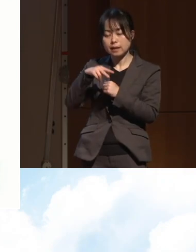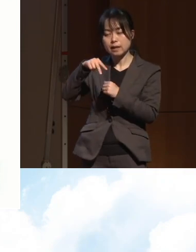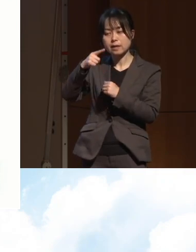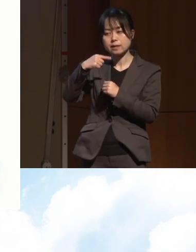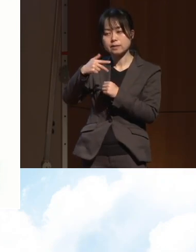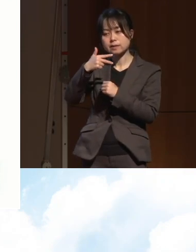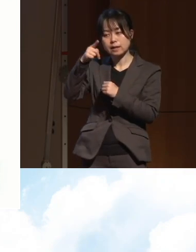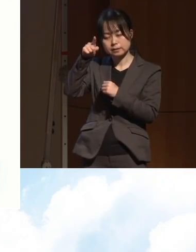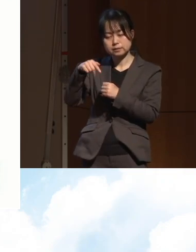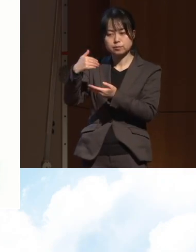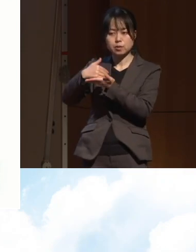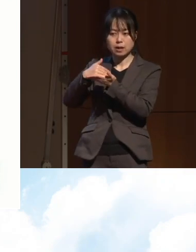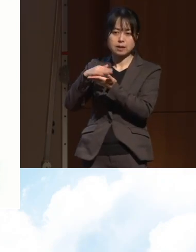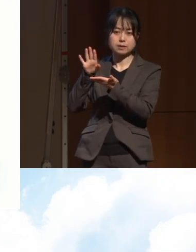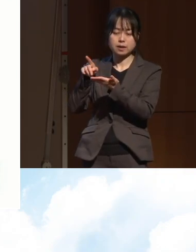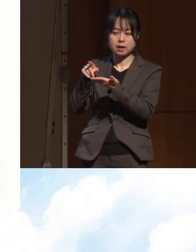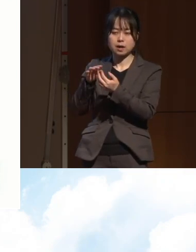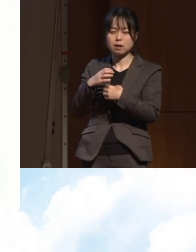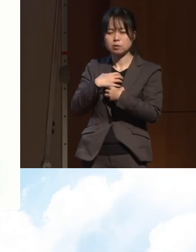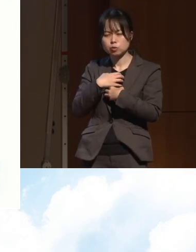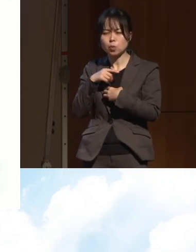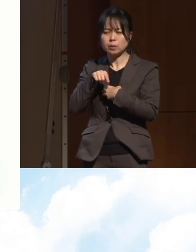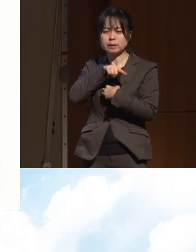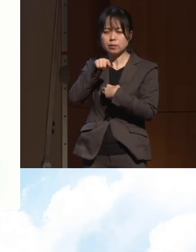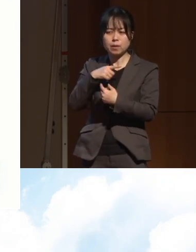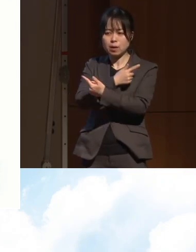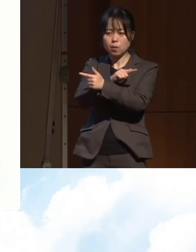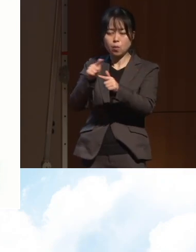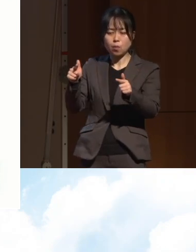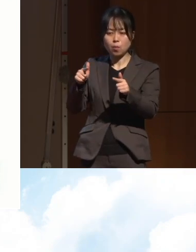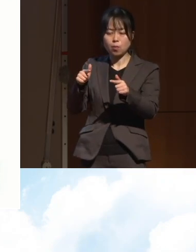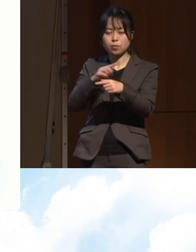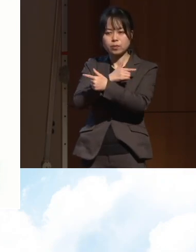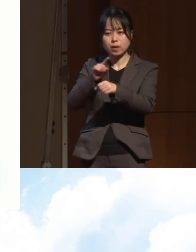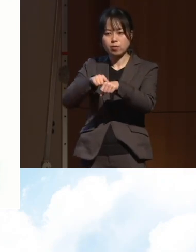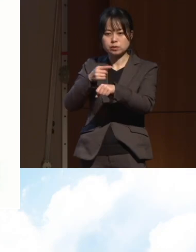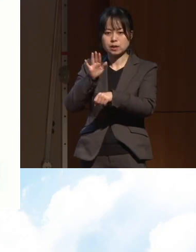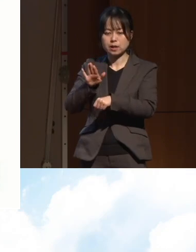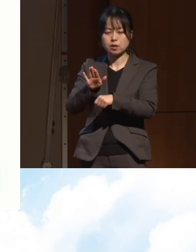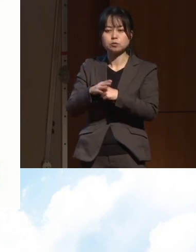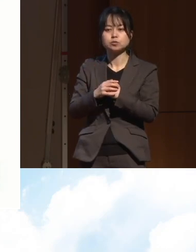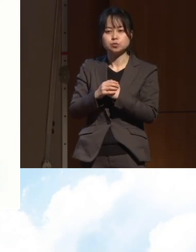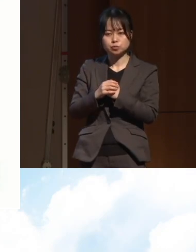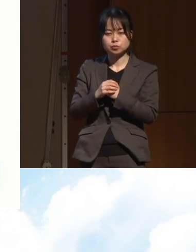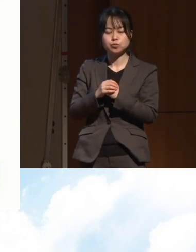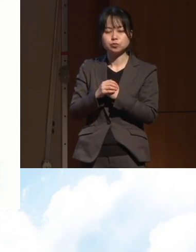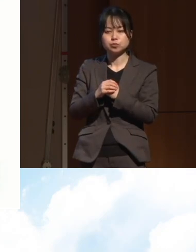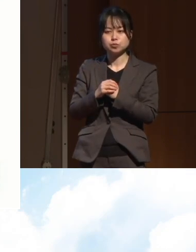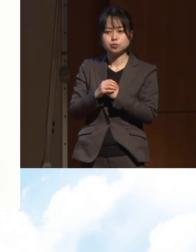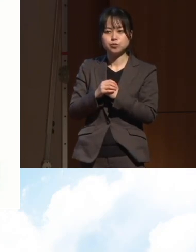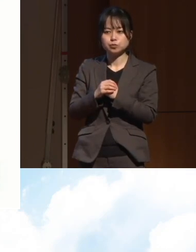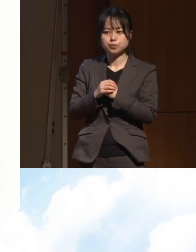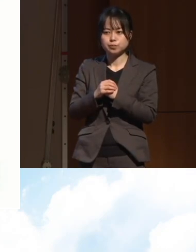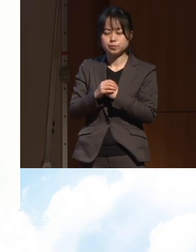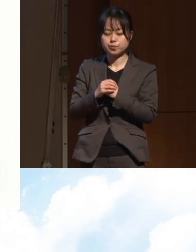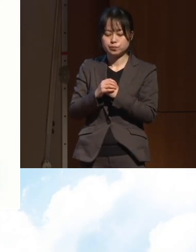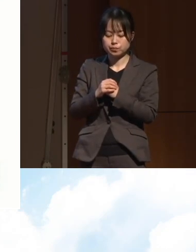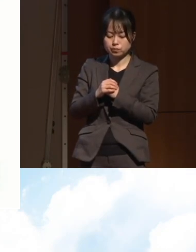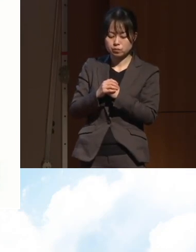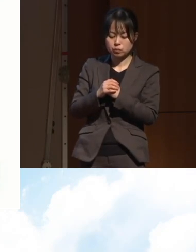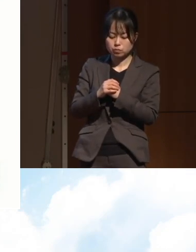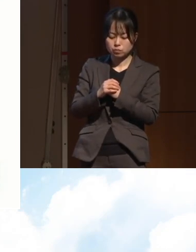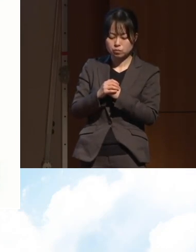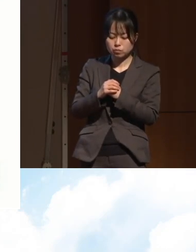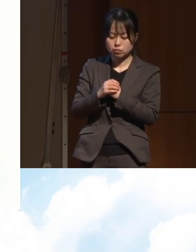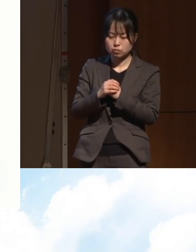face and the context of increasing rates of spillover from